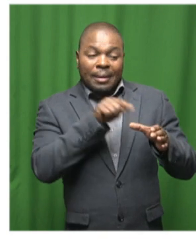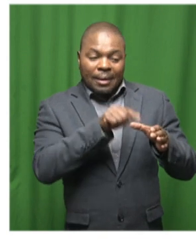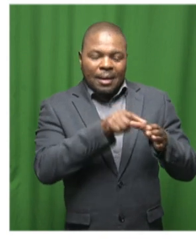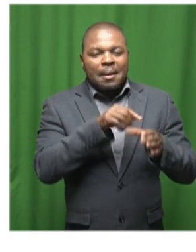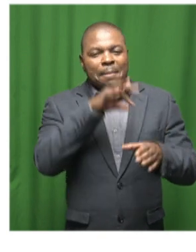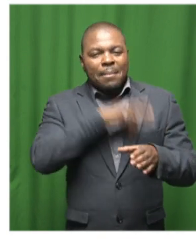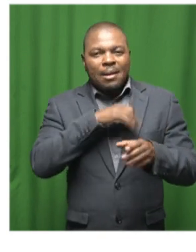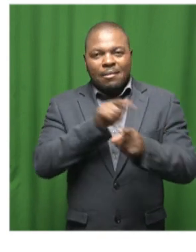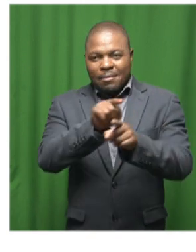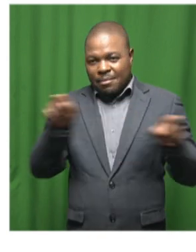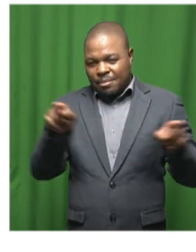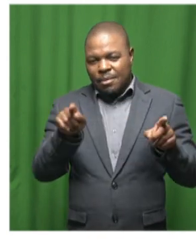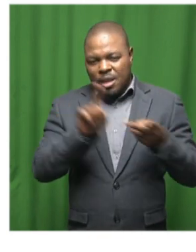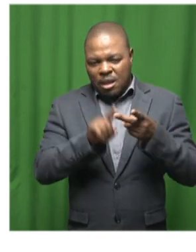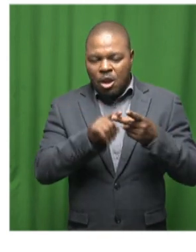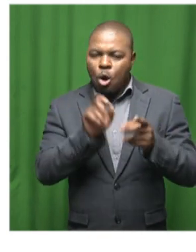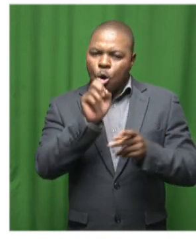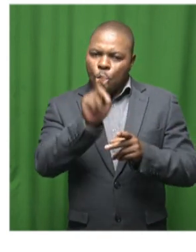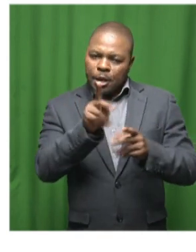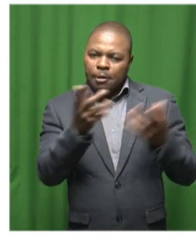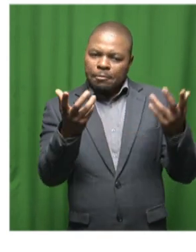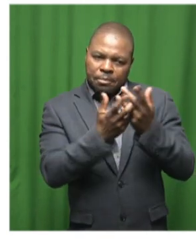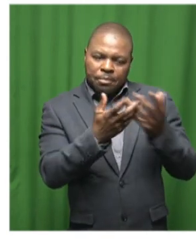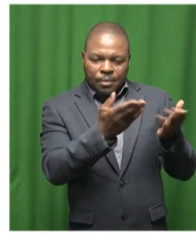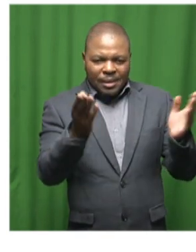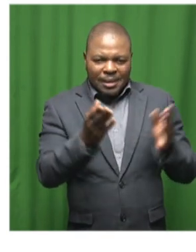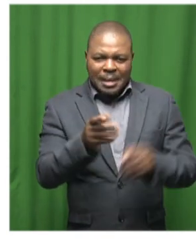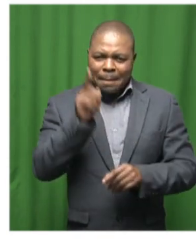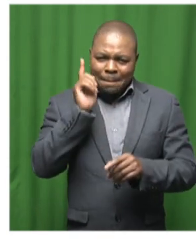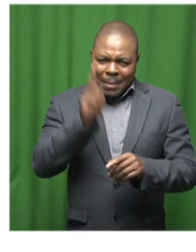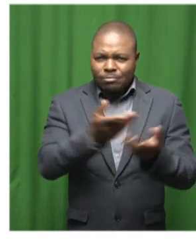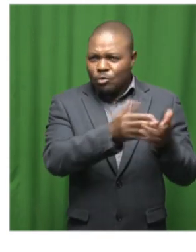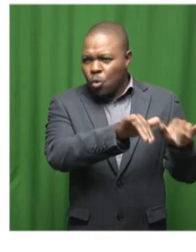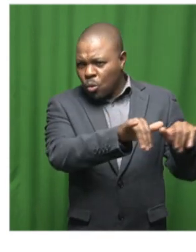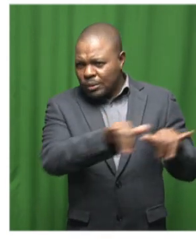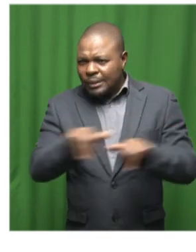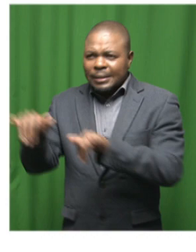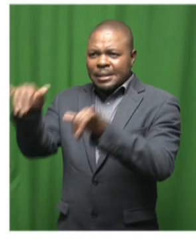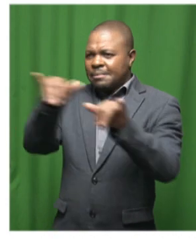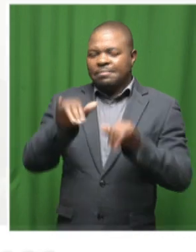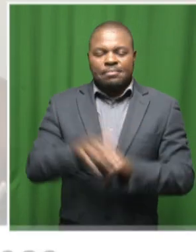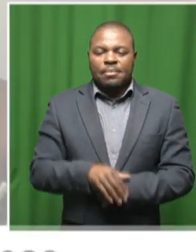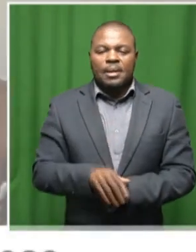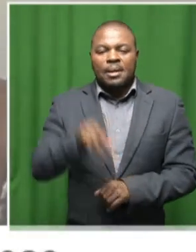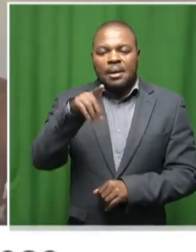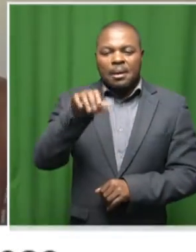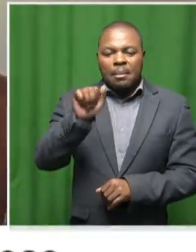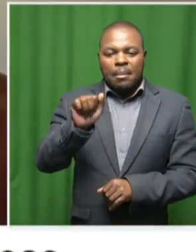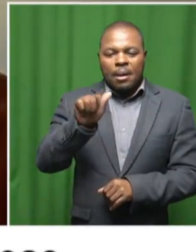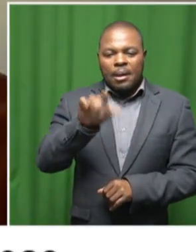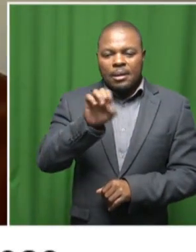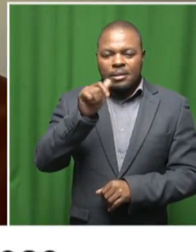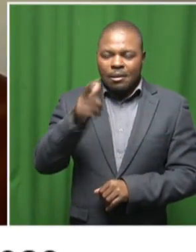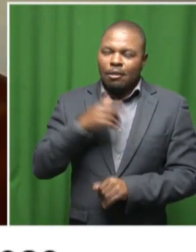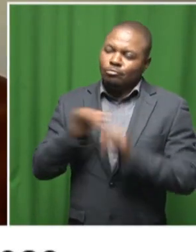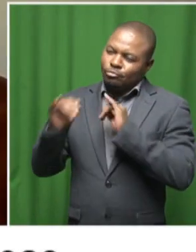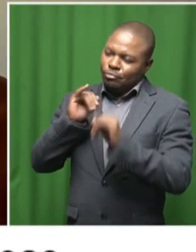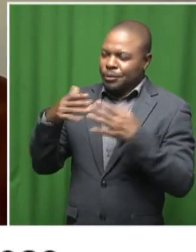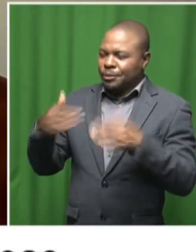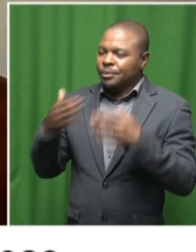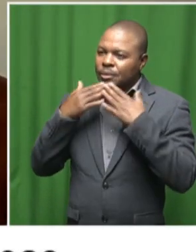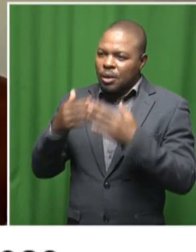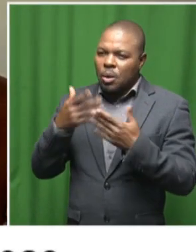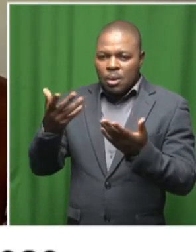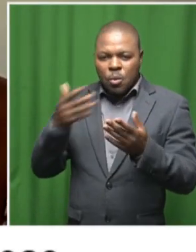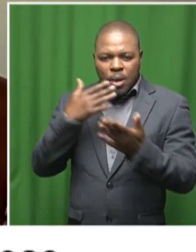benefits them and that is okay for them. It doesn't have to be the same for everybody else. All right. Palesa, lovely chatting to you. Thank you so much for joining us. So where can people